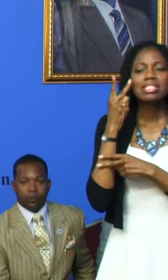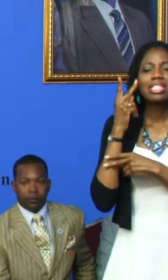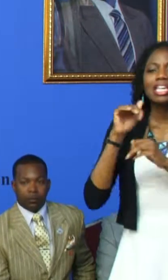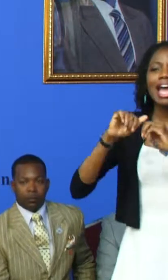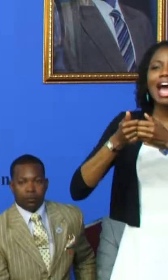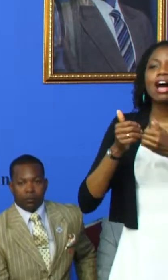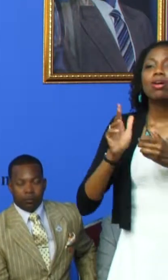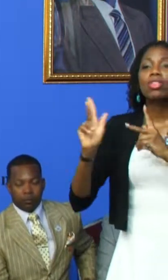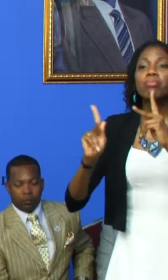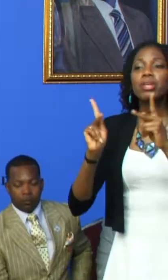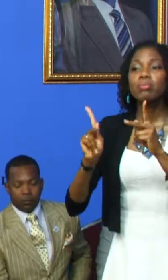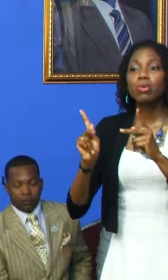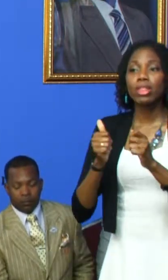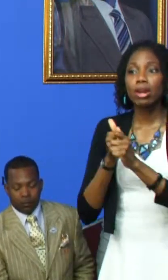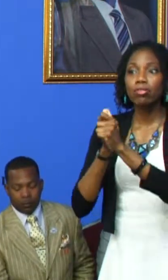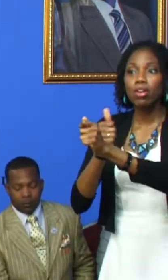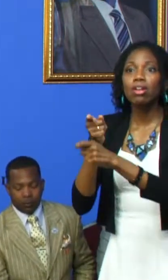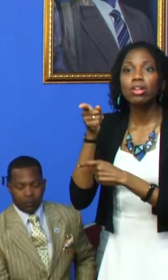sheep.